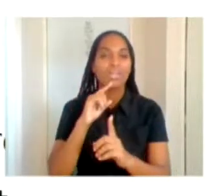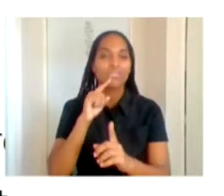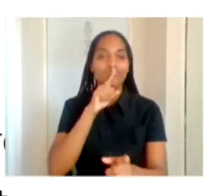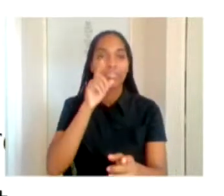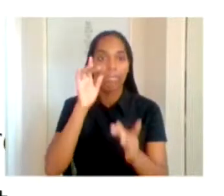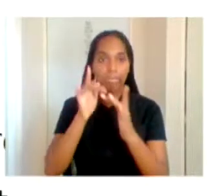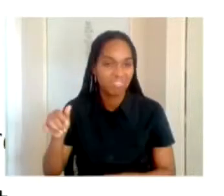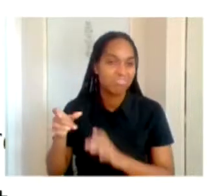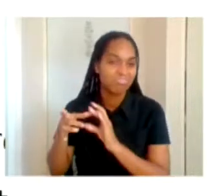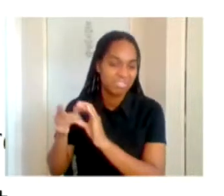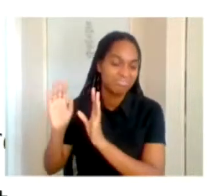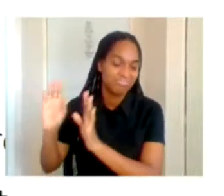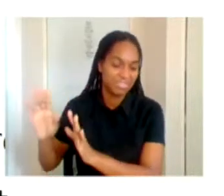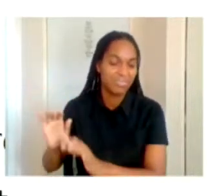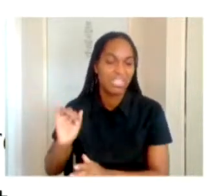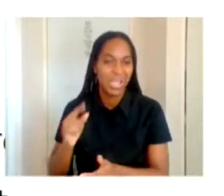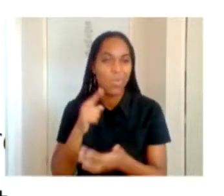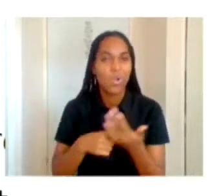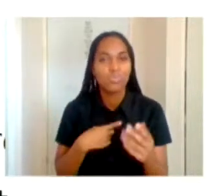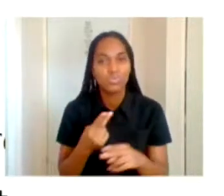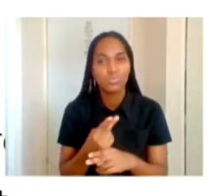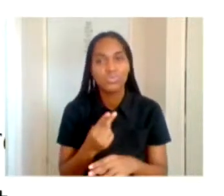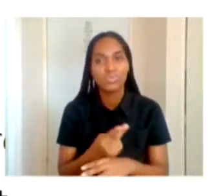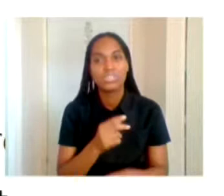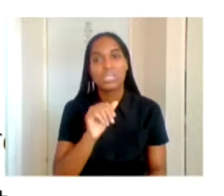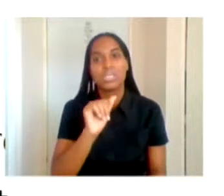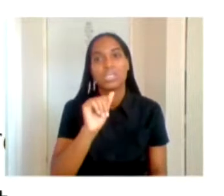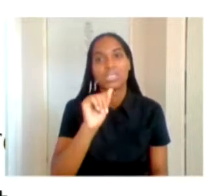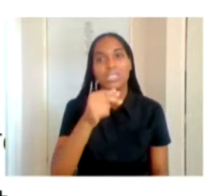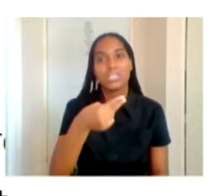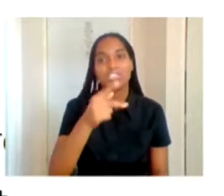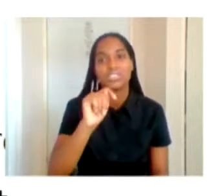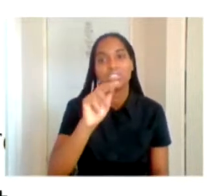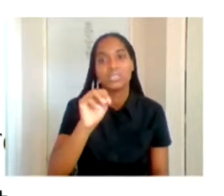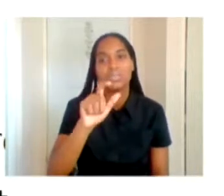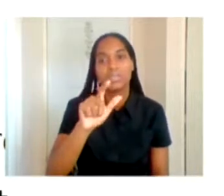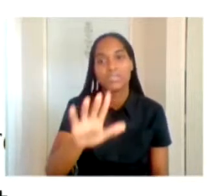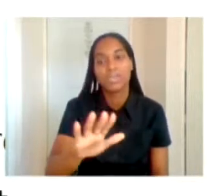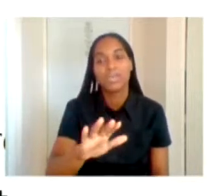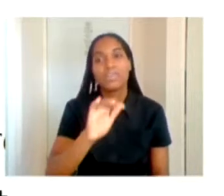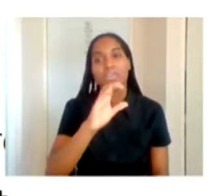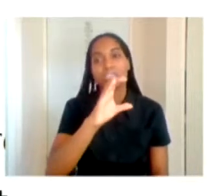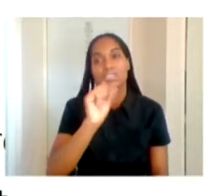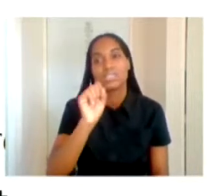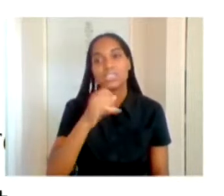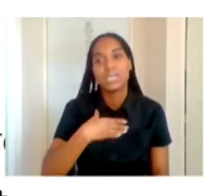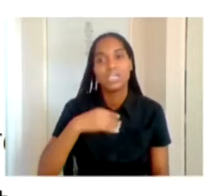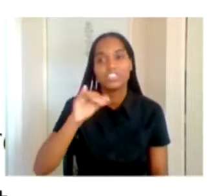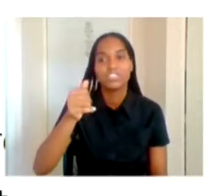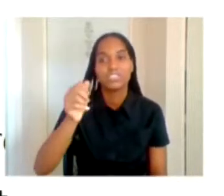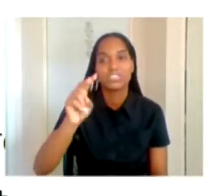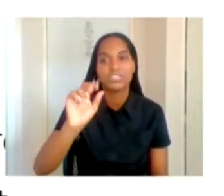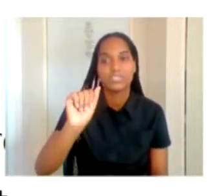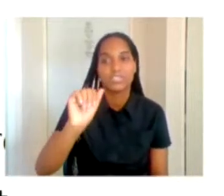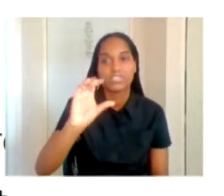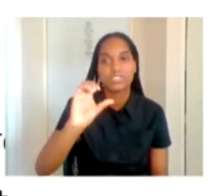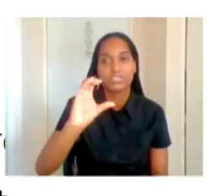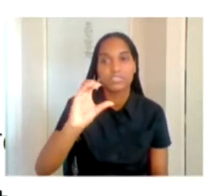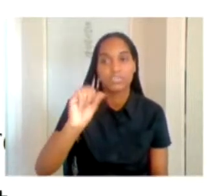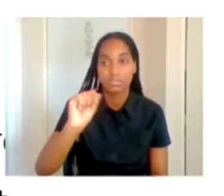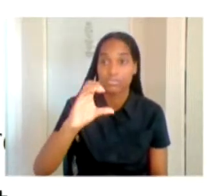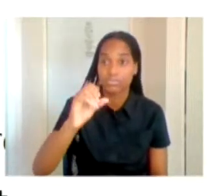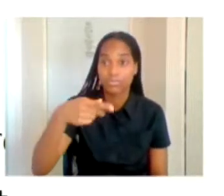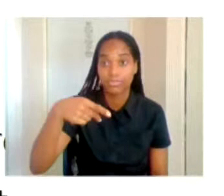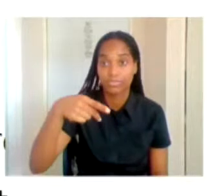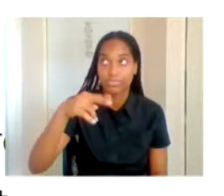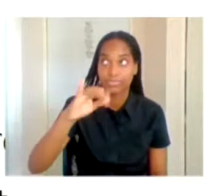my apologies. HTML5, CSS, and JavaScript. And we really wanted to provide a seamless, secure delivery